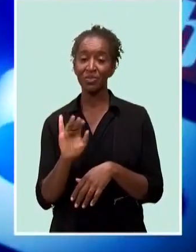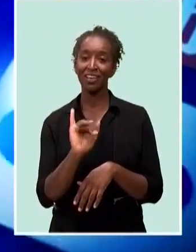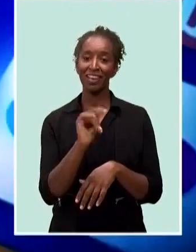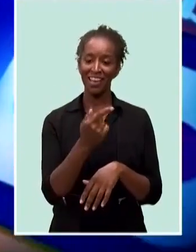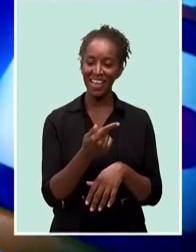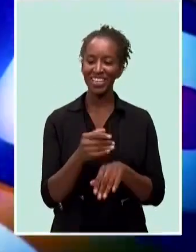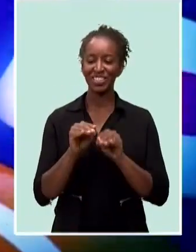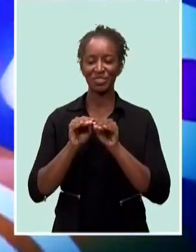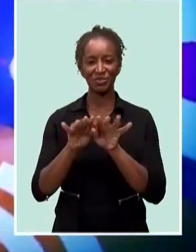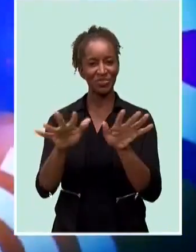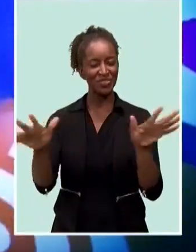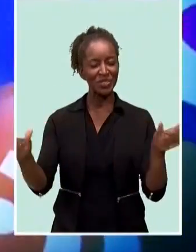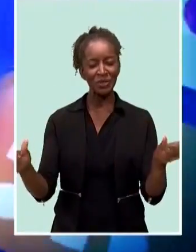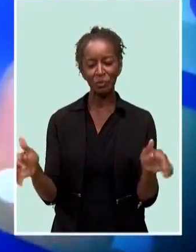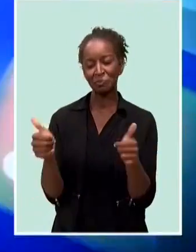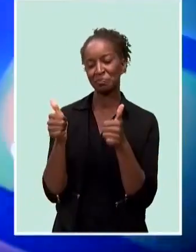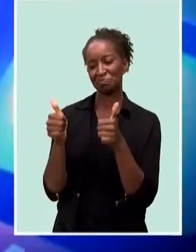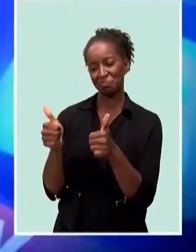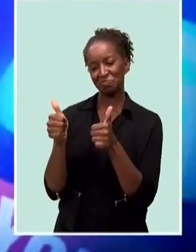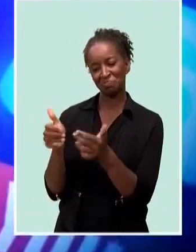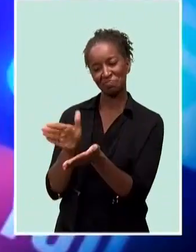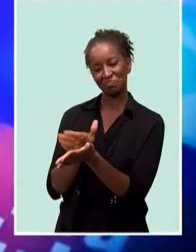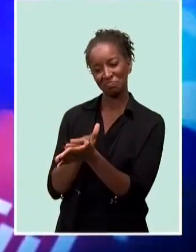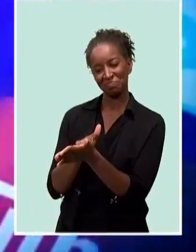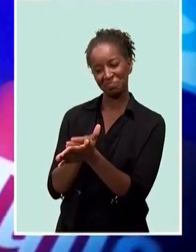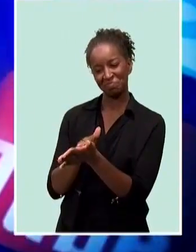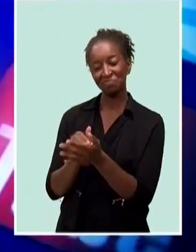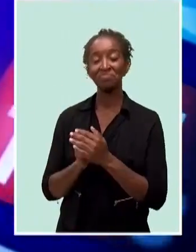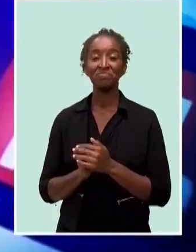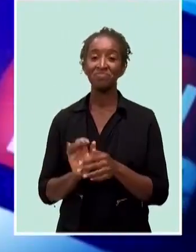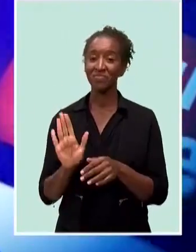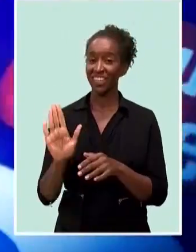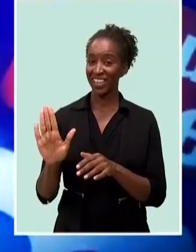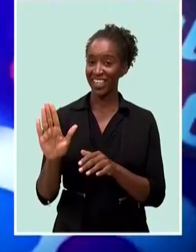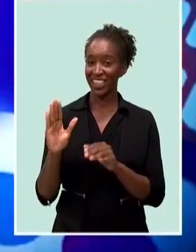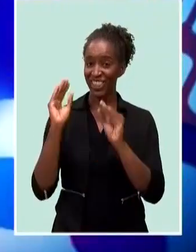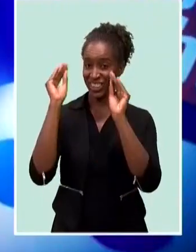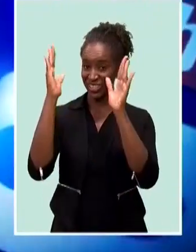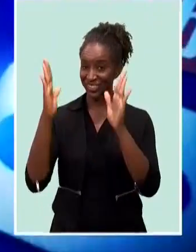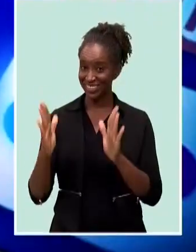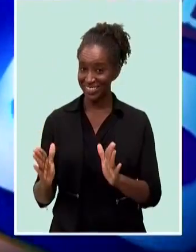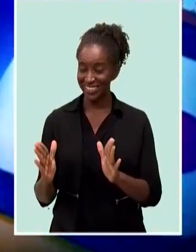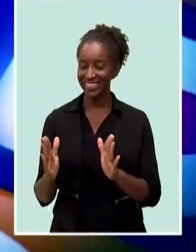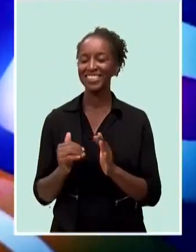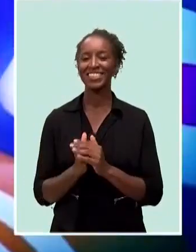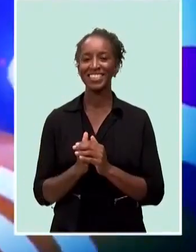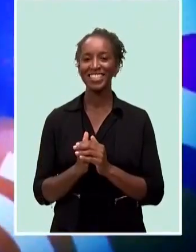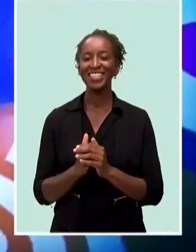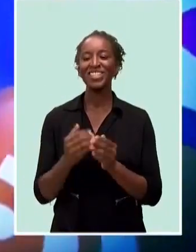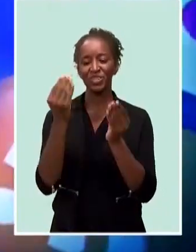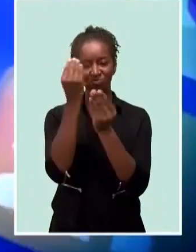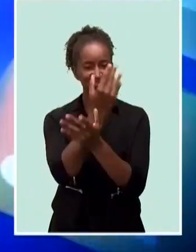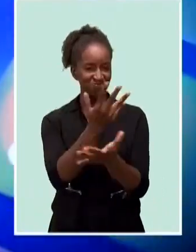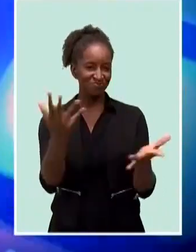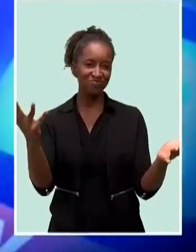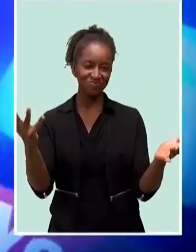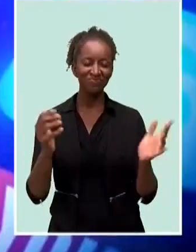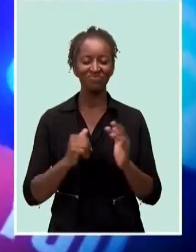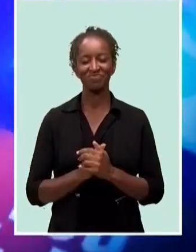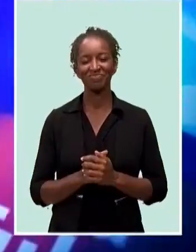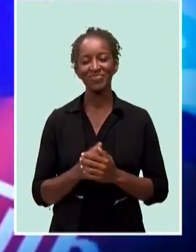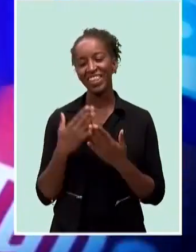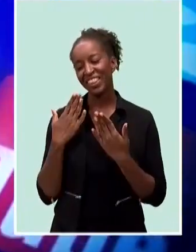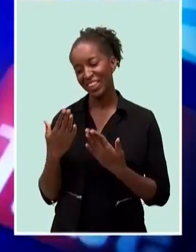exploits. Good job, guys. And thanks to Mrs. Ford Allen of the school's Home Economics Department for sharing that video with